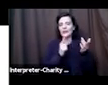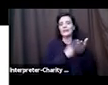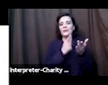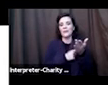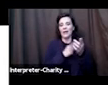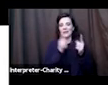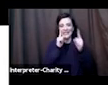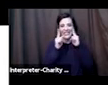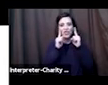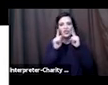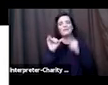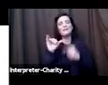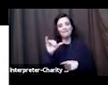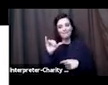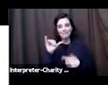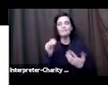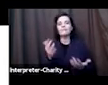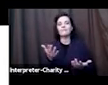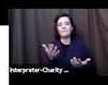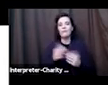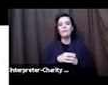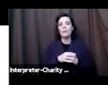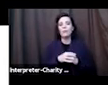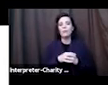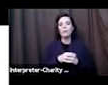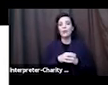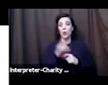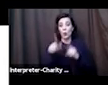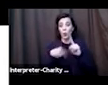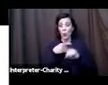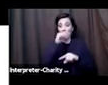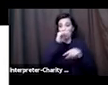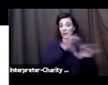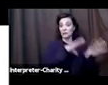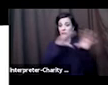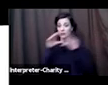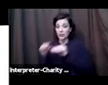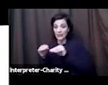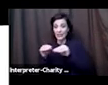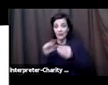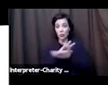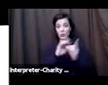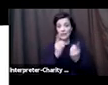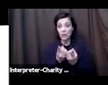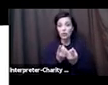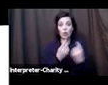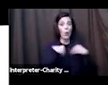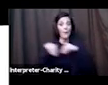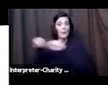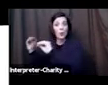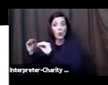hear that when kiddos might leave the school district or they might move, if the district purchased